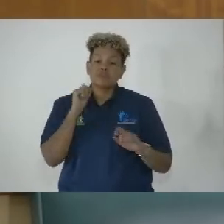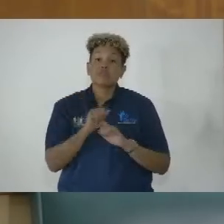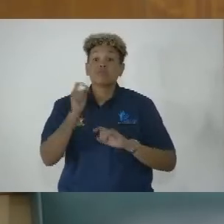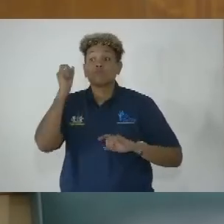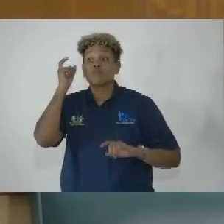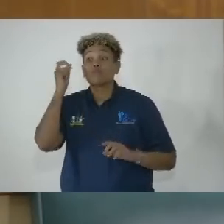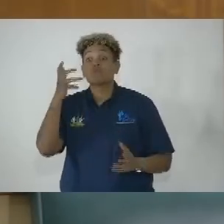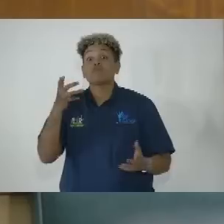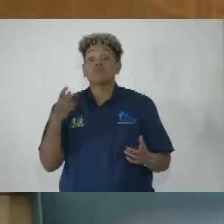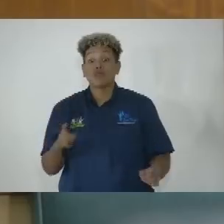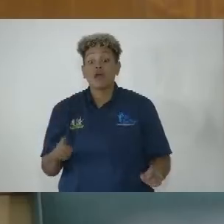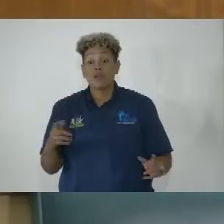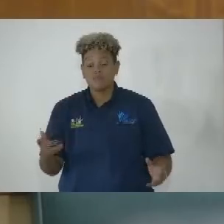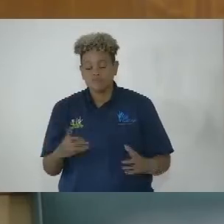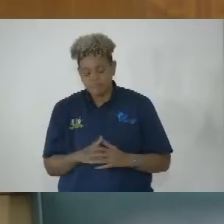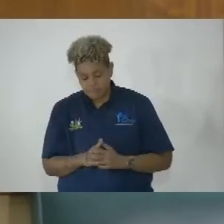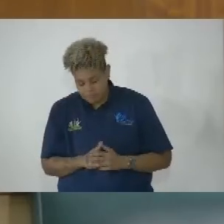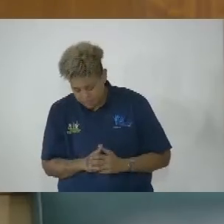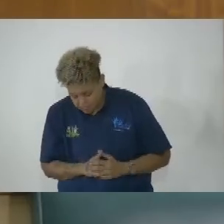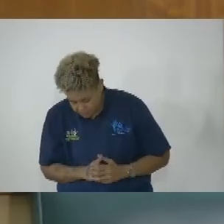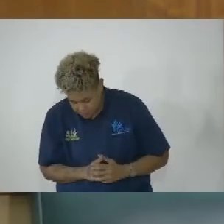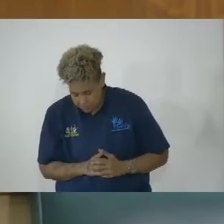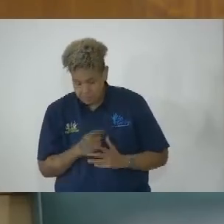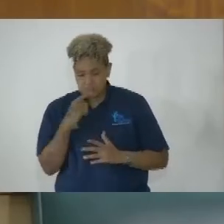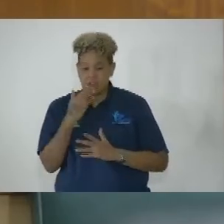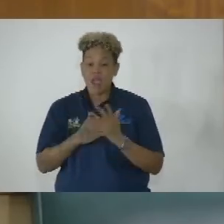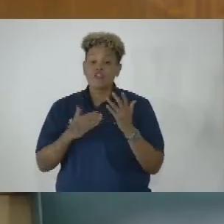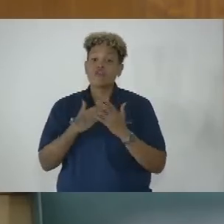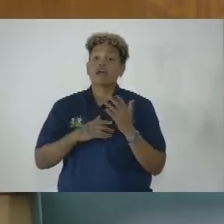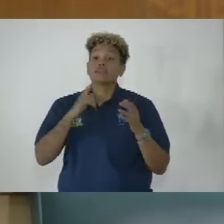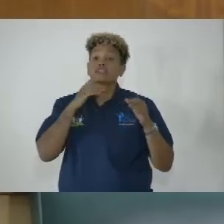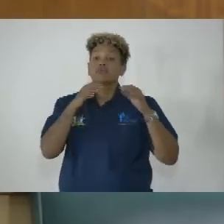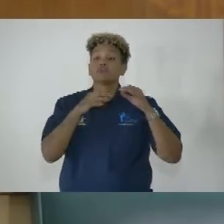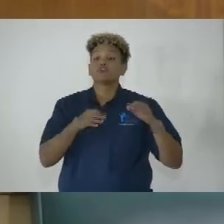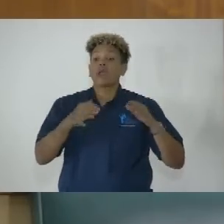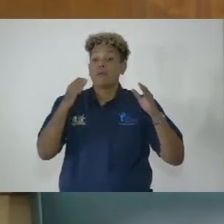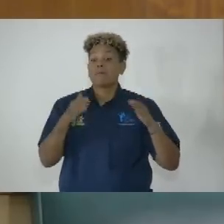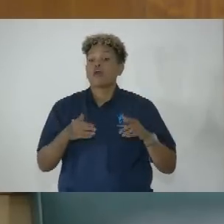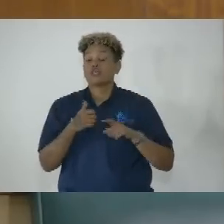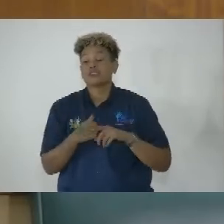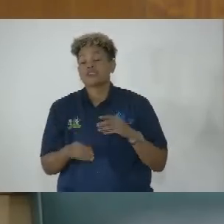interpretation, therefore, is that harassing the prescribed person